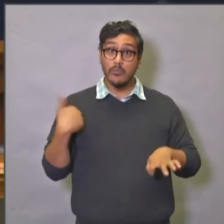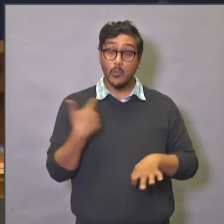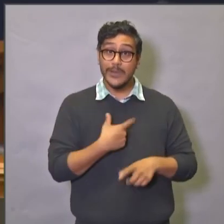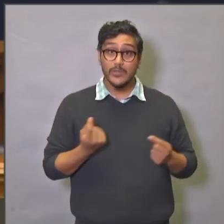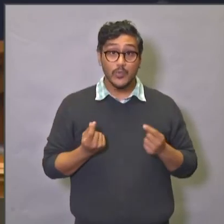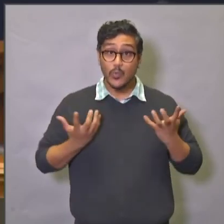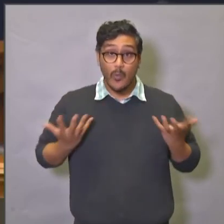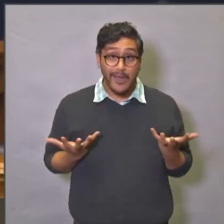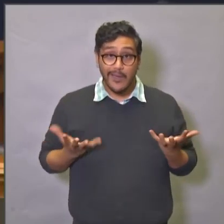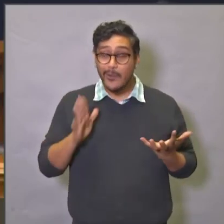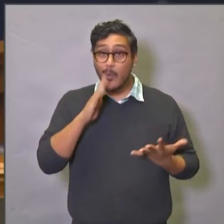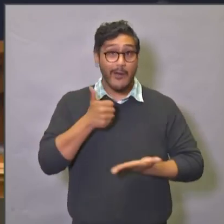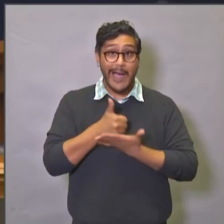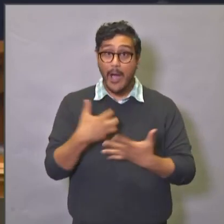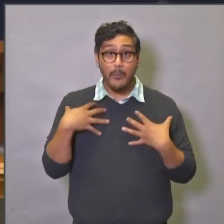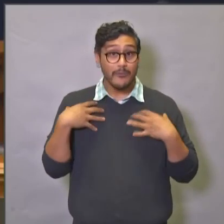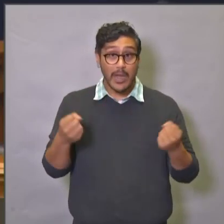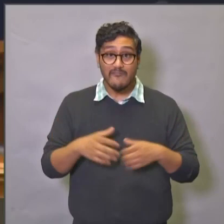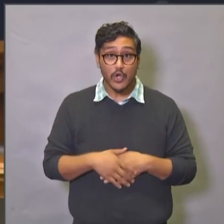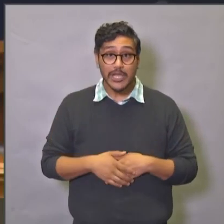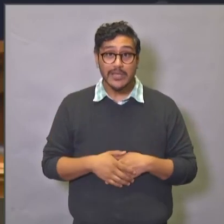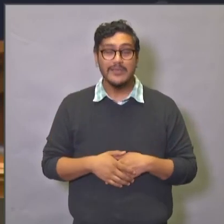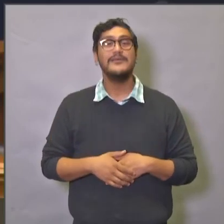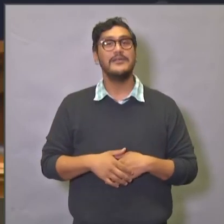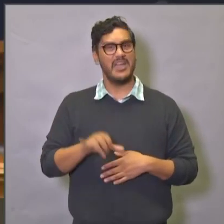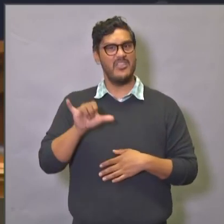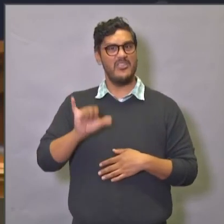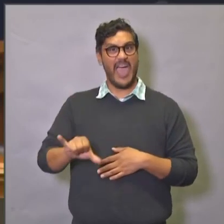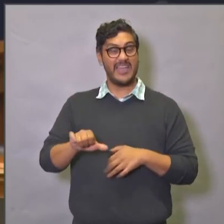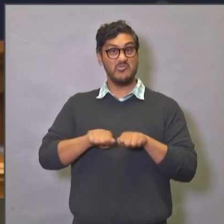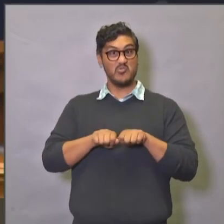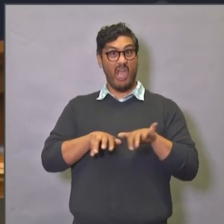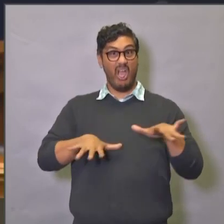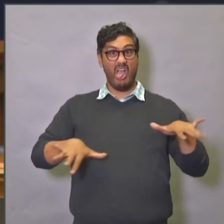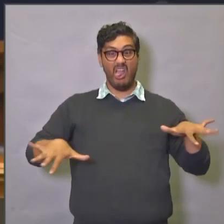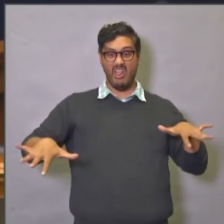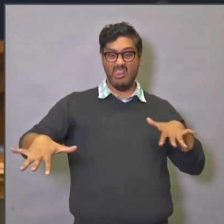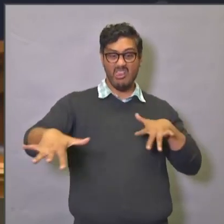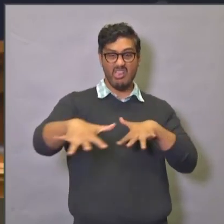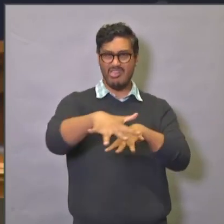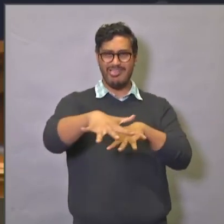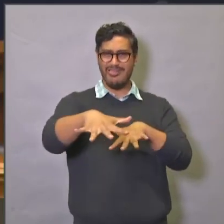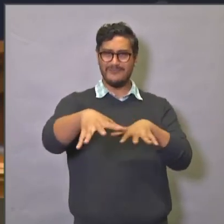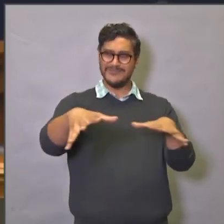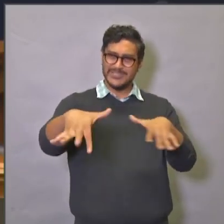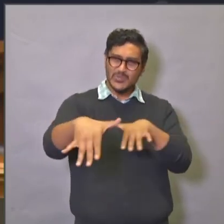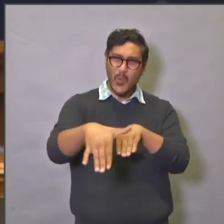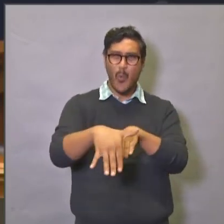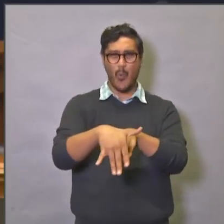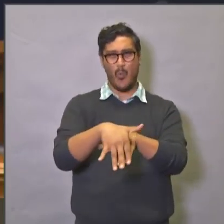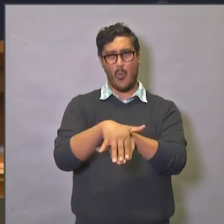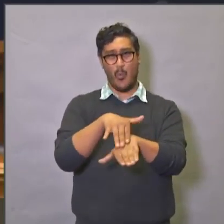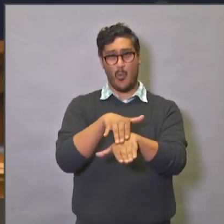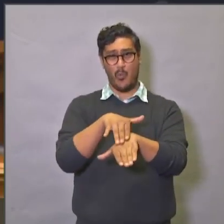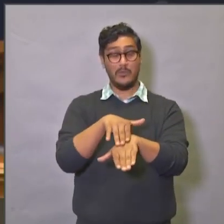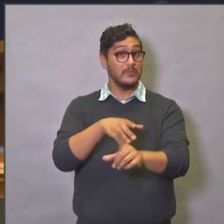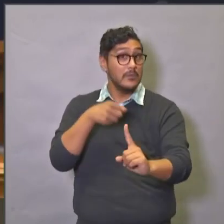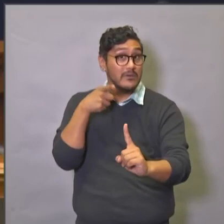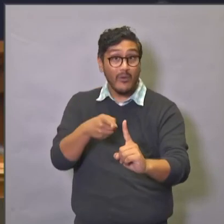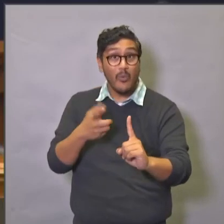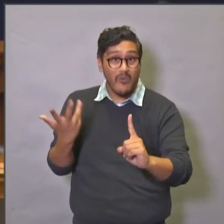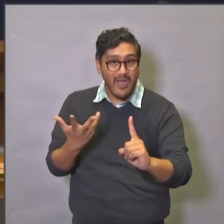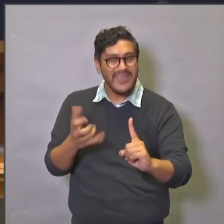that helps with the recovery is to drive down that rate of transmission. So our goal remains to drive that down.